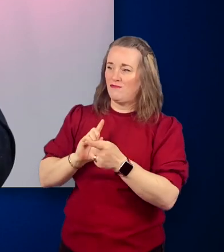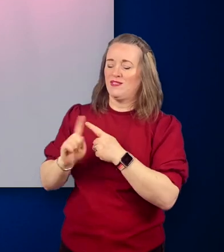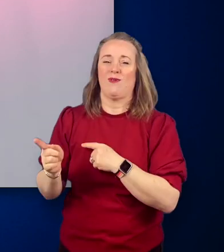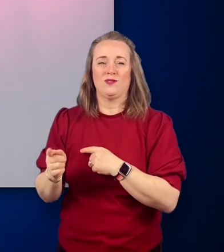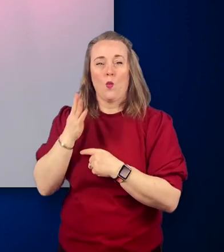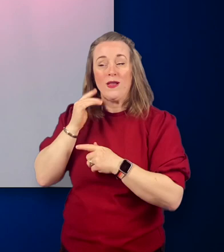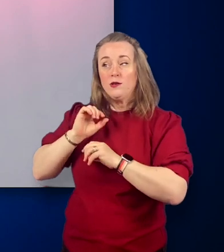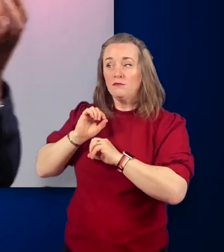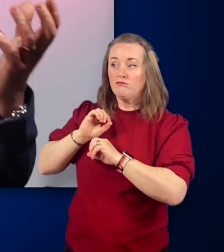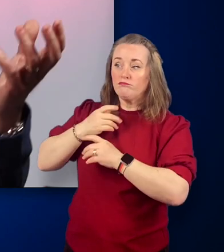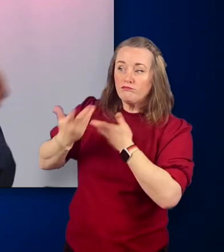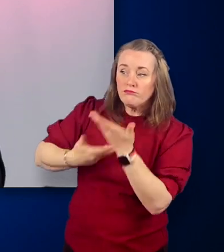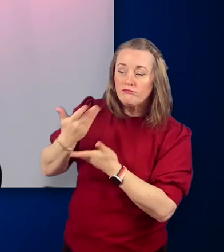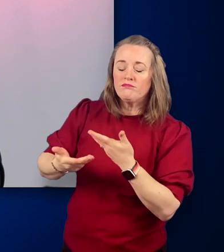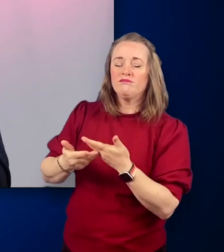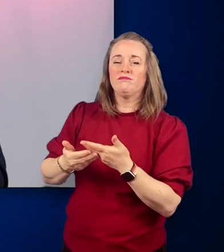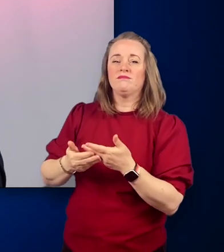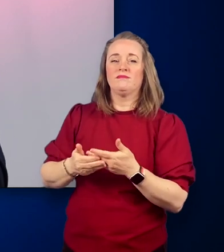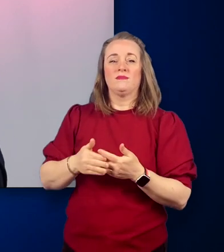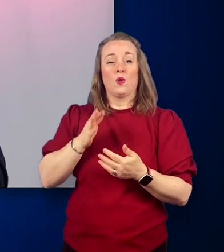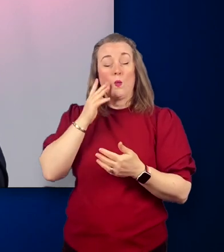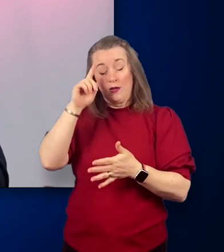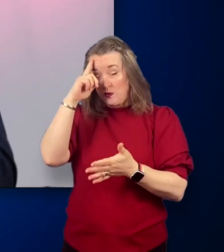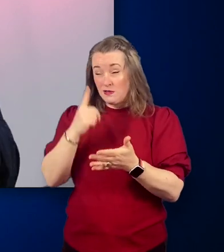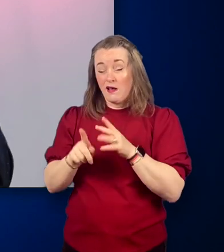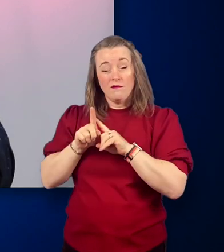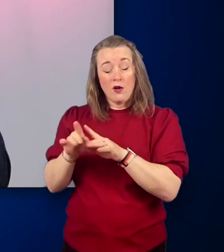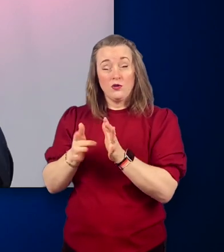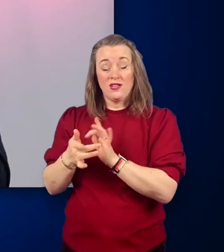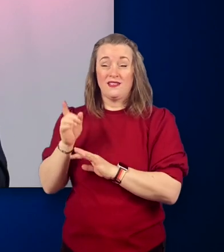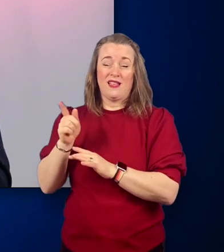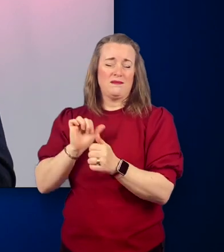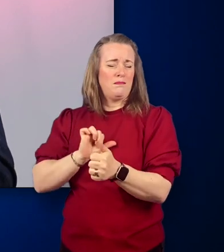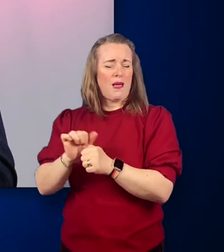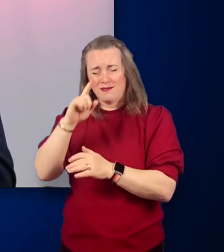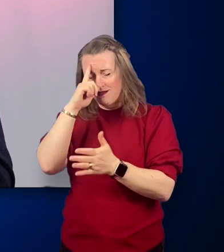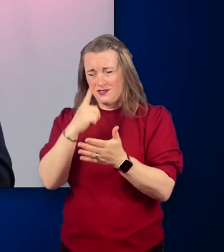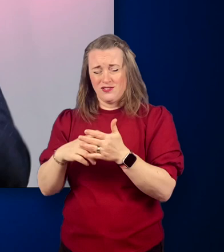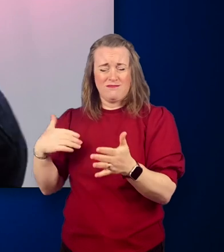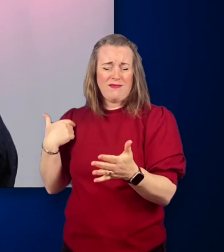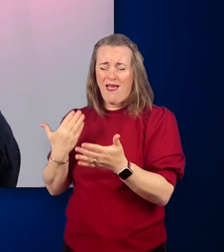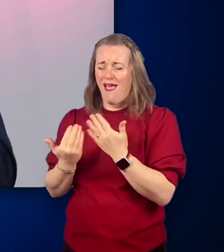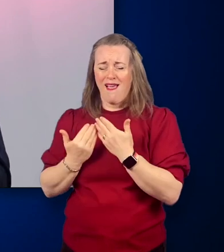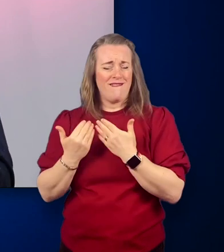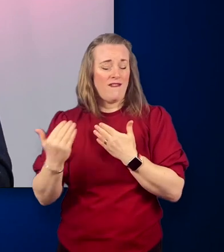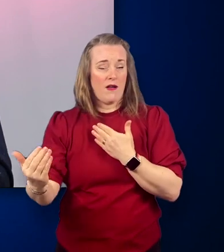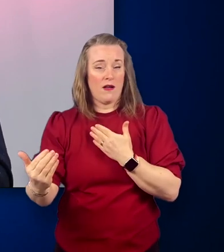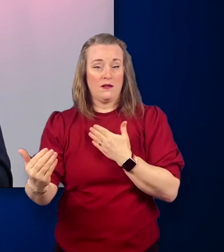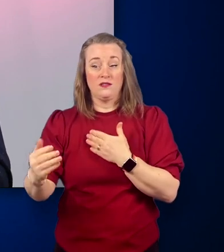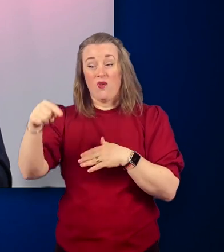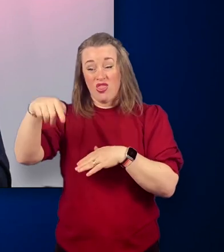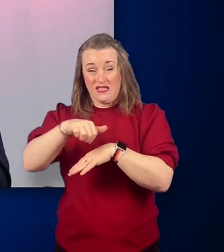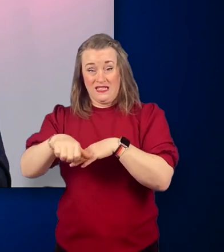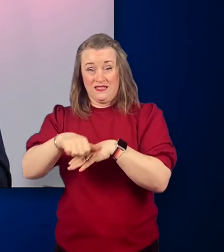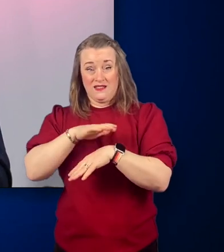And when you make that decision, it's the best decision you could ever make. This Easter, it's It's the greatest decision you could ever